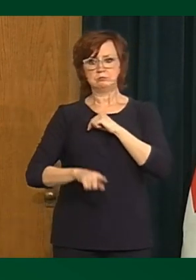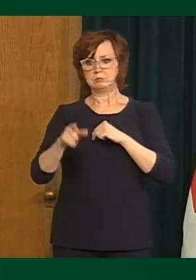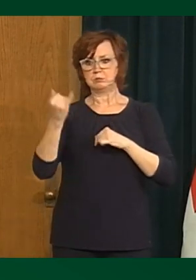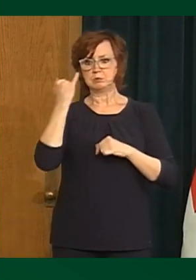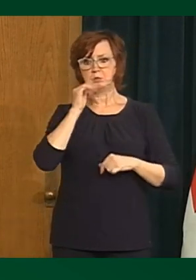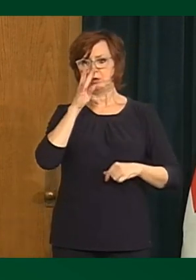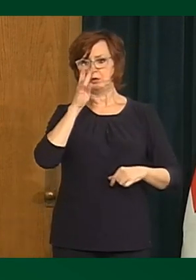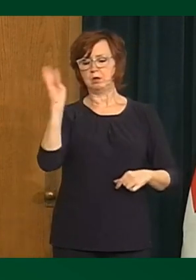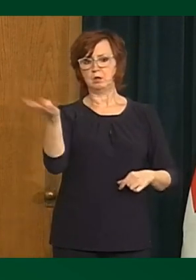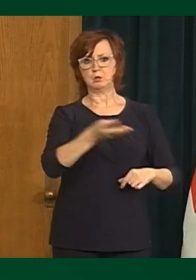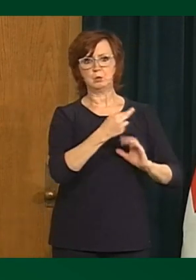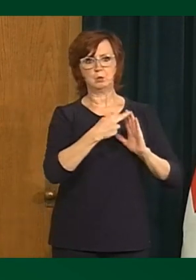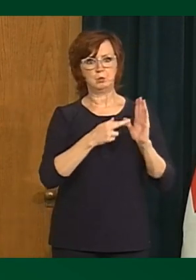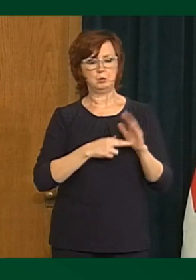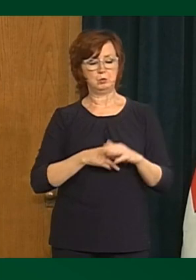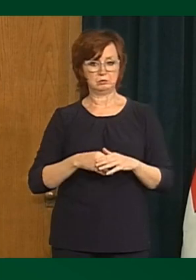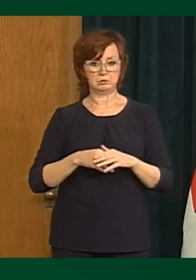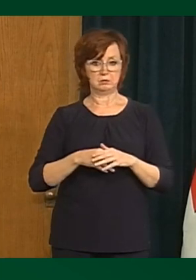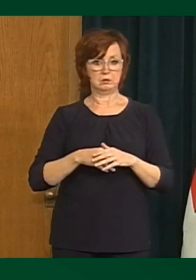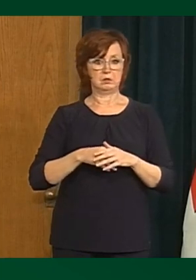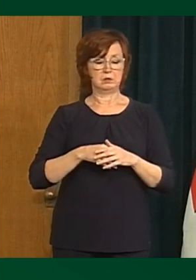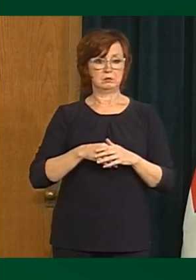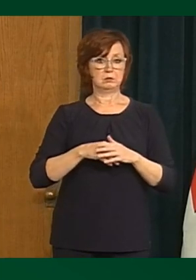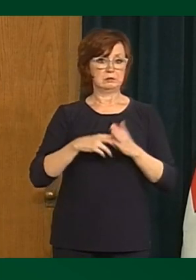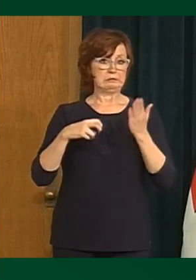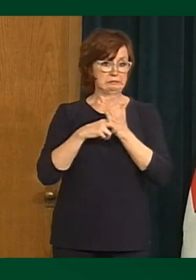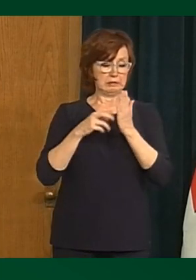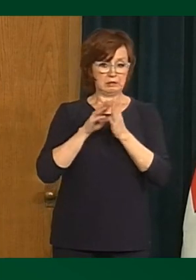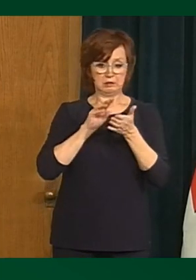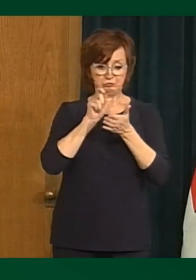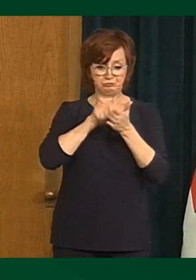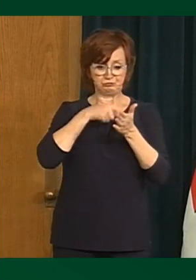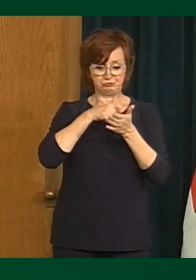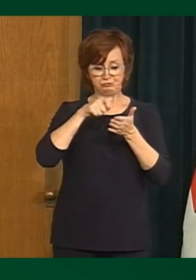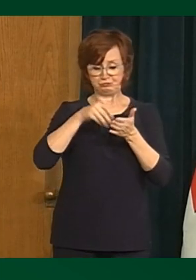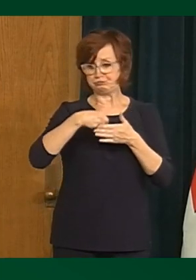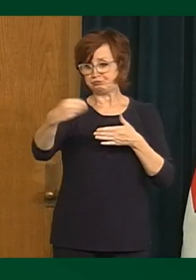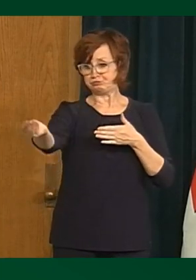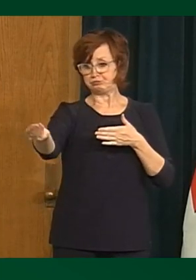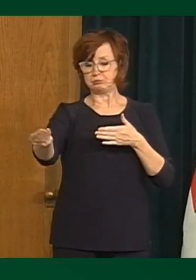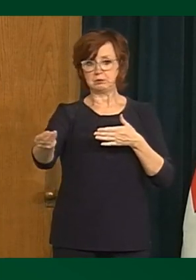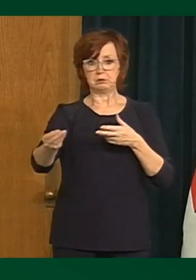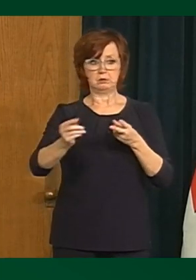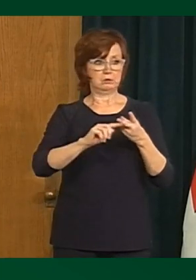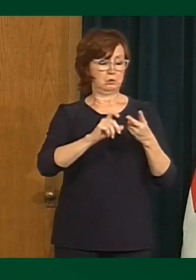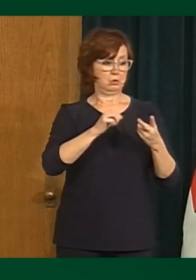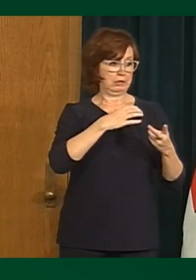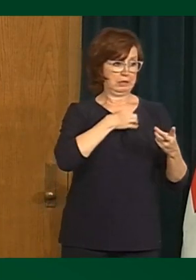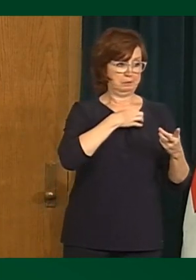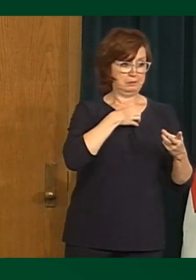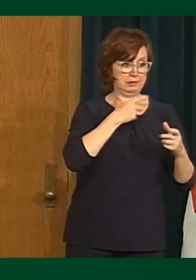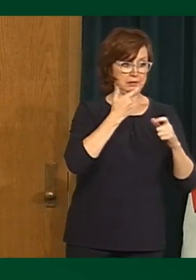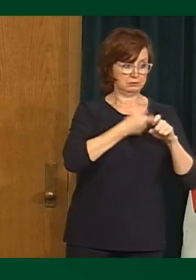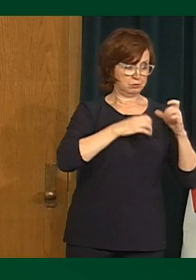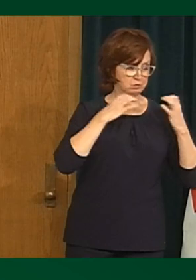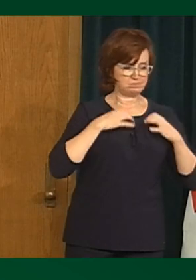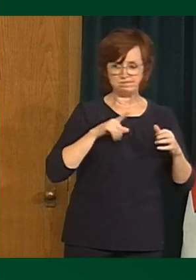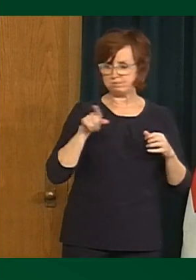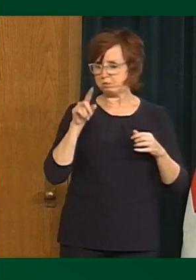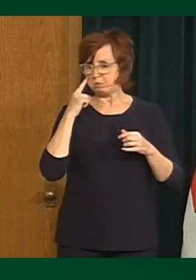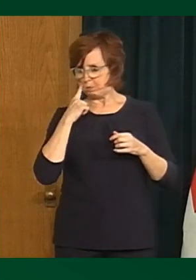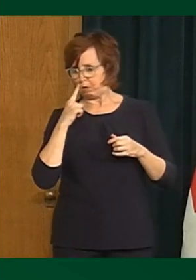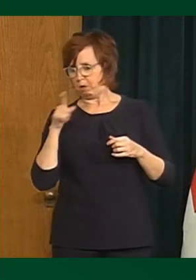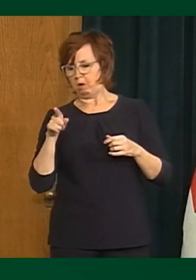it going to be based on people complaining from the public, or is the government going to be monitoring, making checks